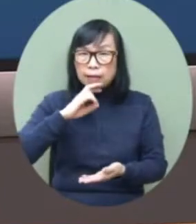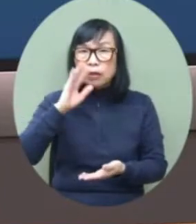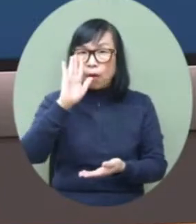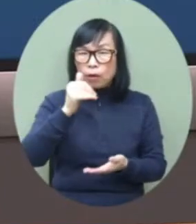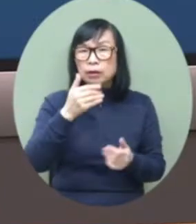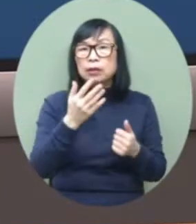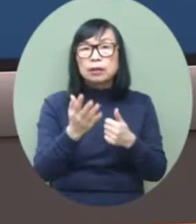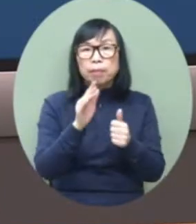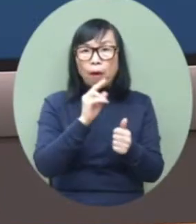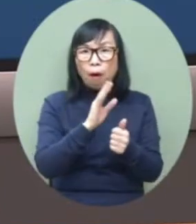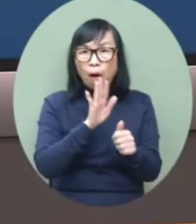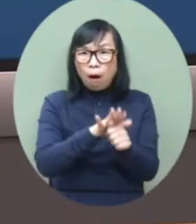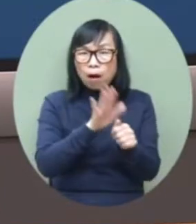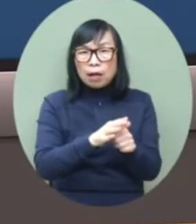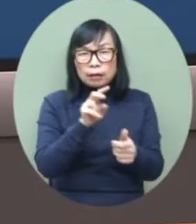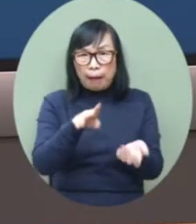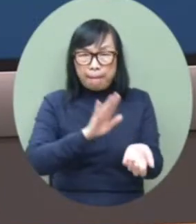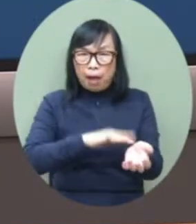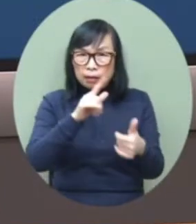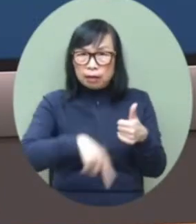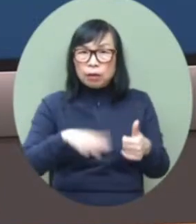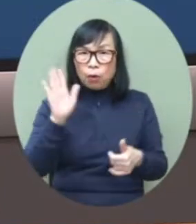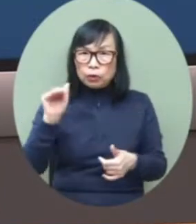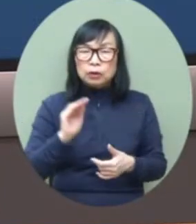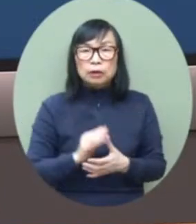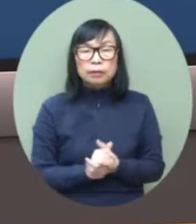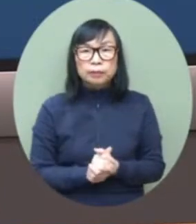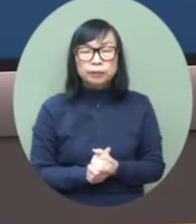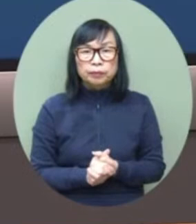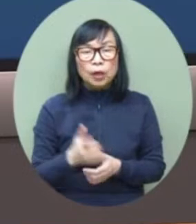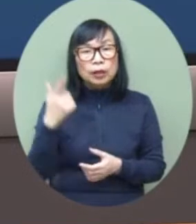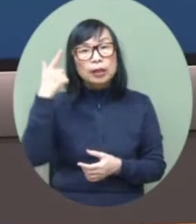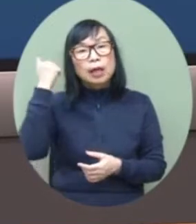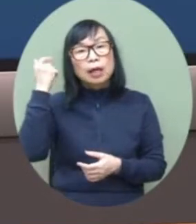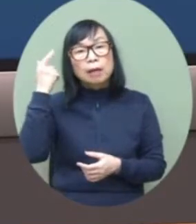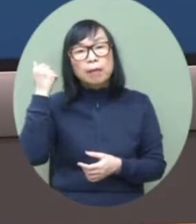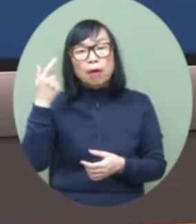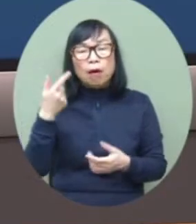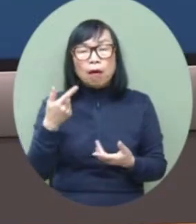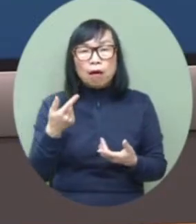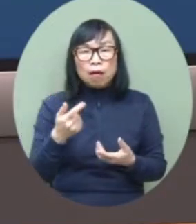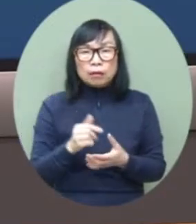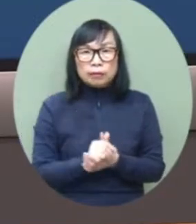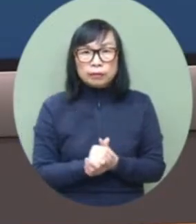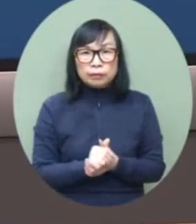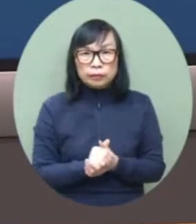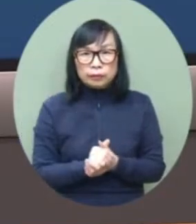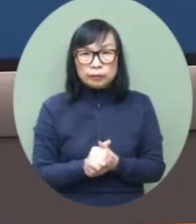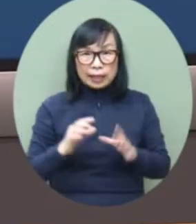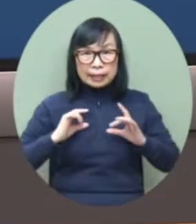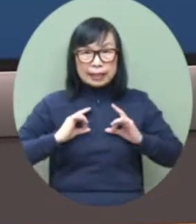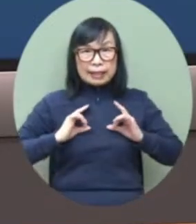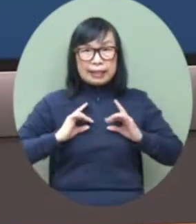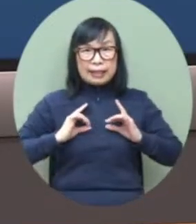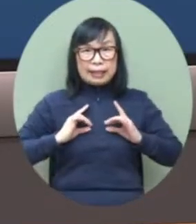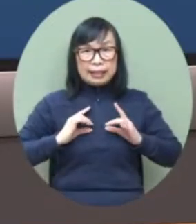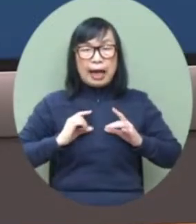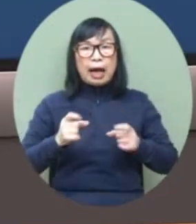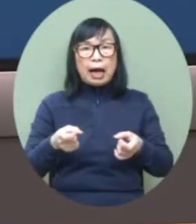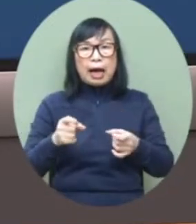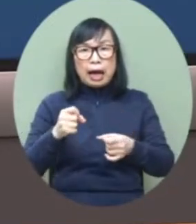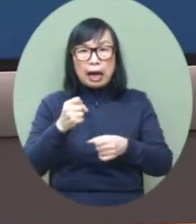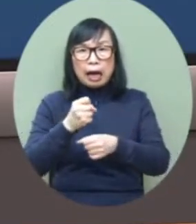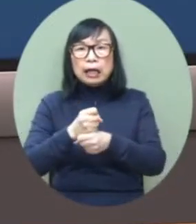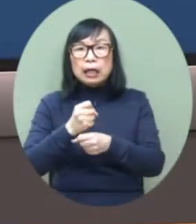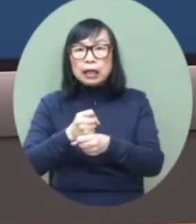private doctors can register in the morning, they can already help out in the afternoon. So at the same time, we would